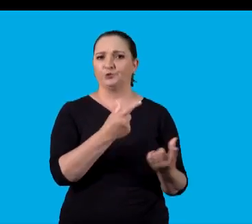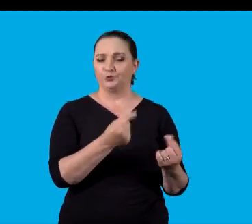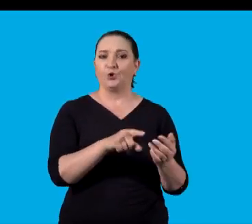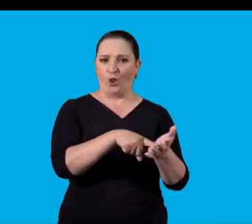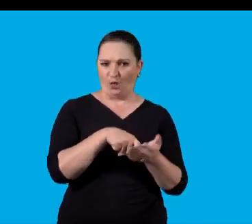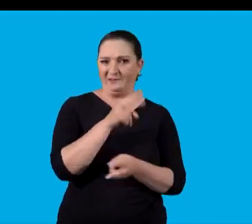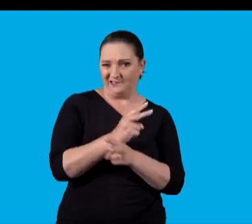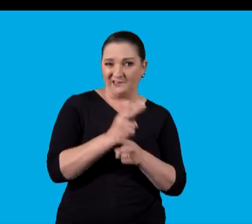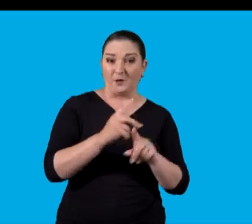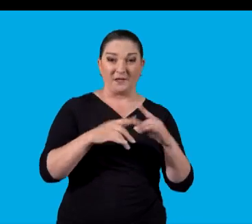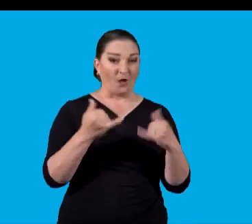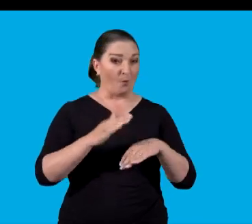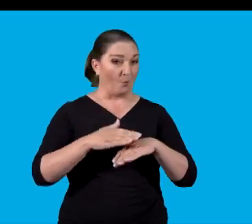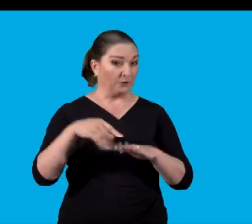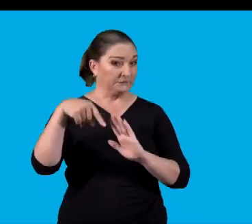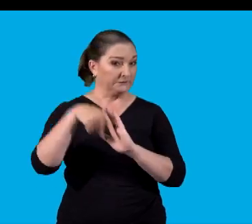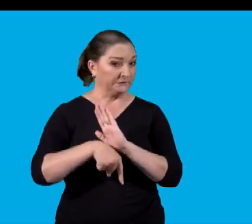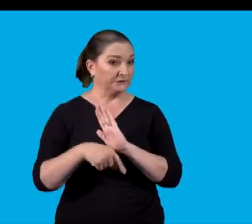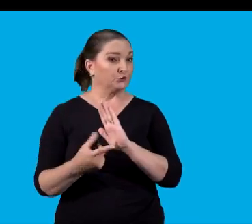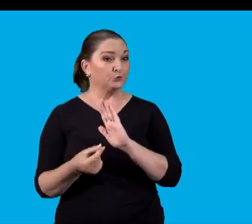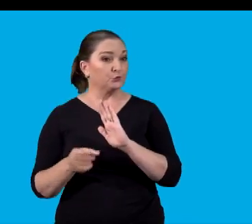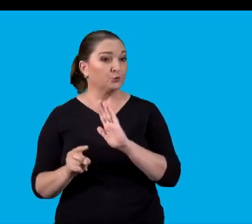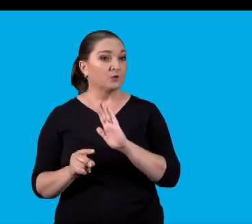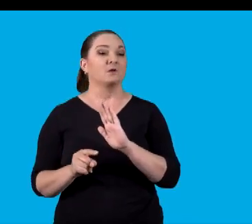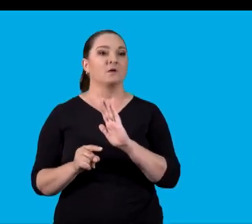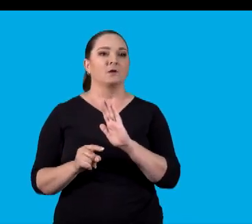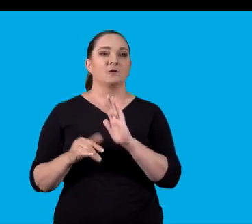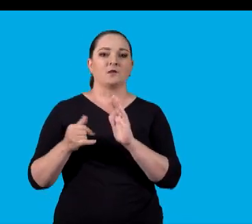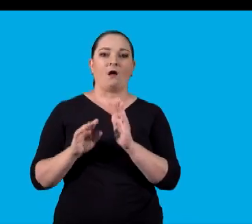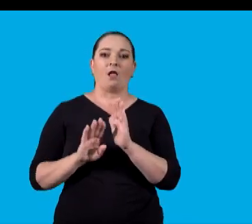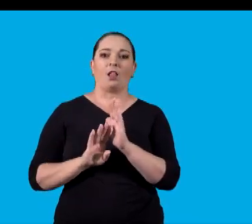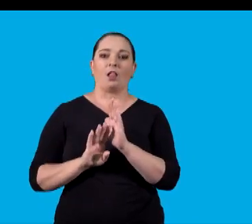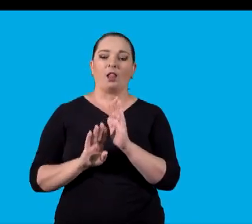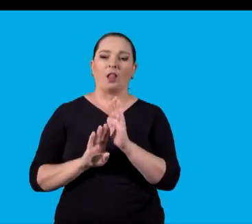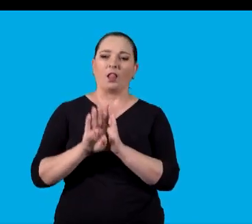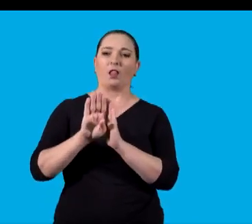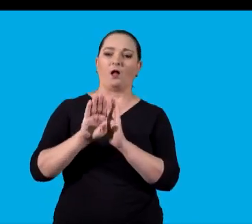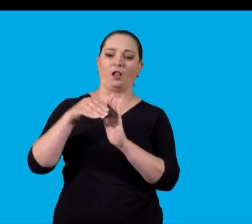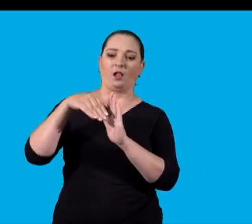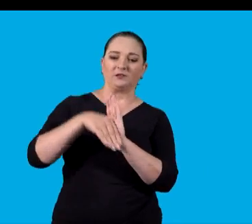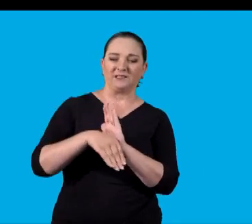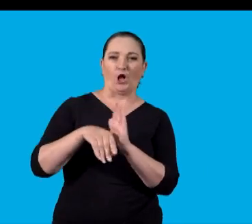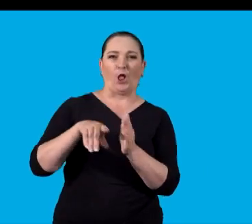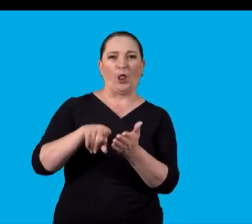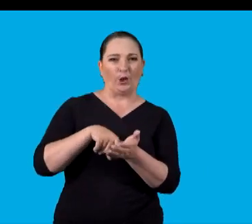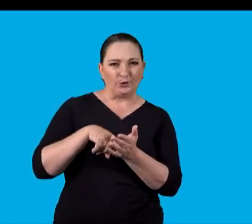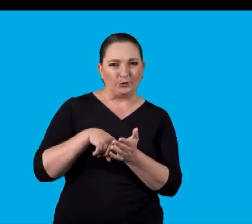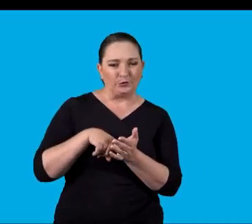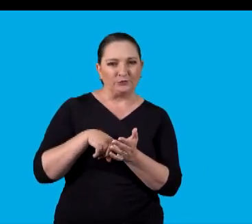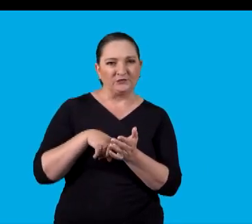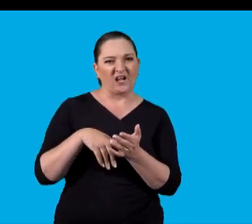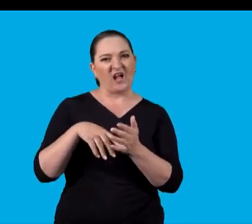still prepare the statement of financial position and we record the loan again. However, we're going to take it a bit further, and then we're going to look